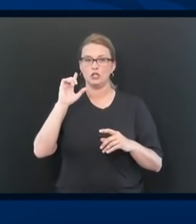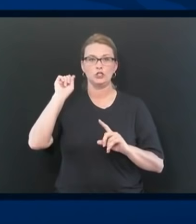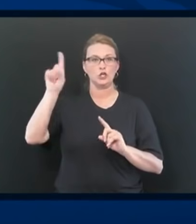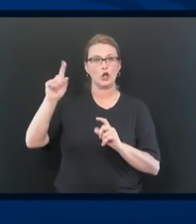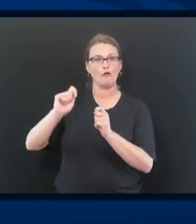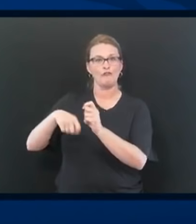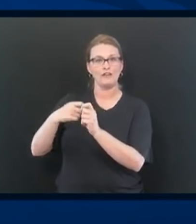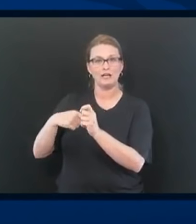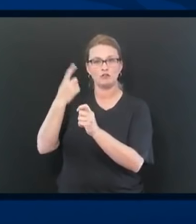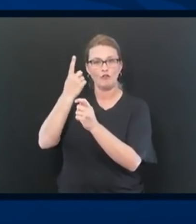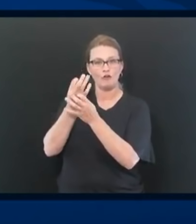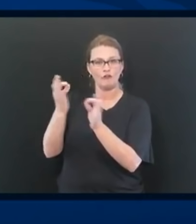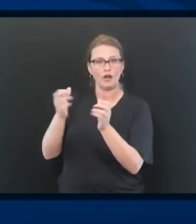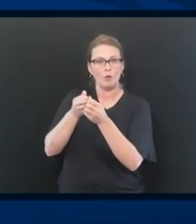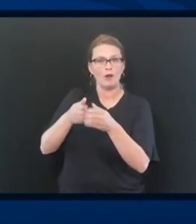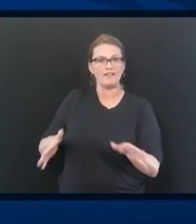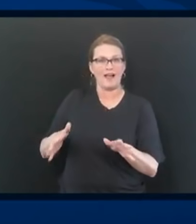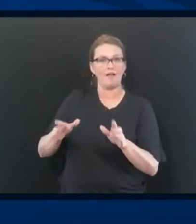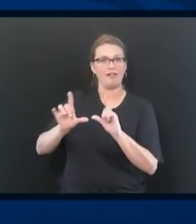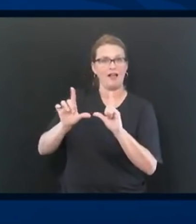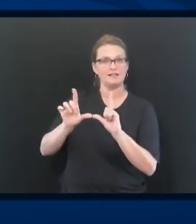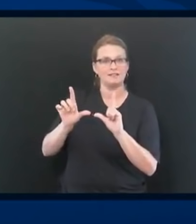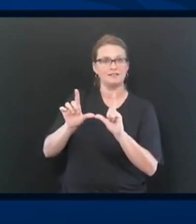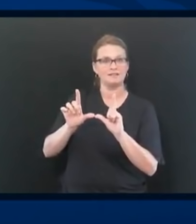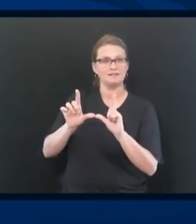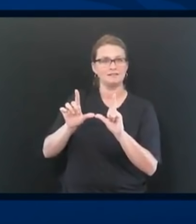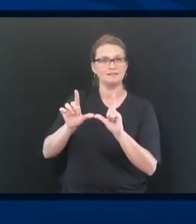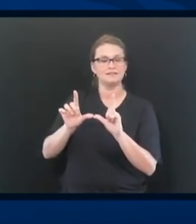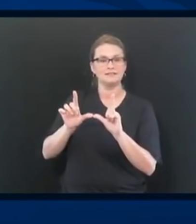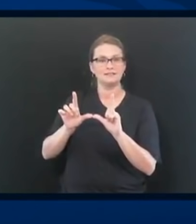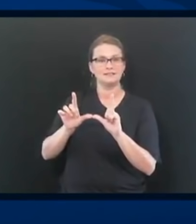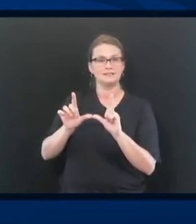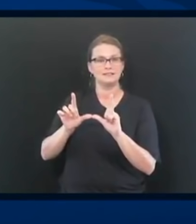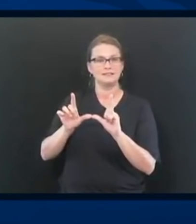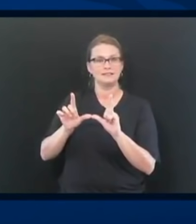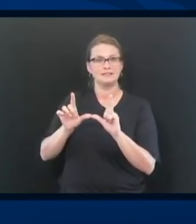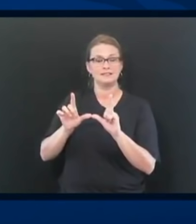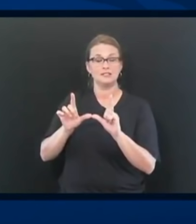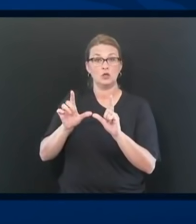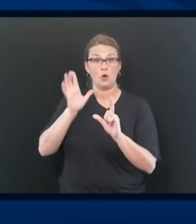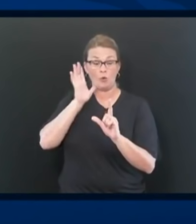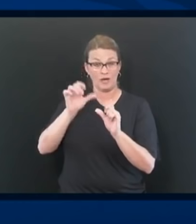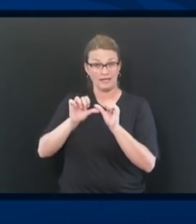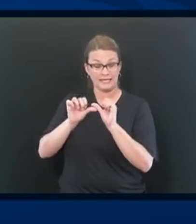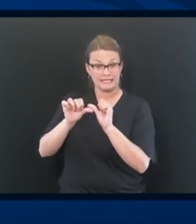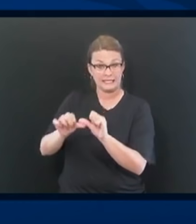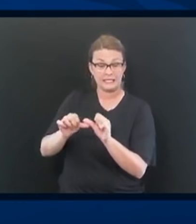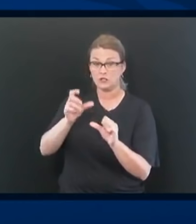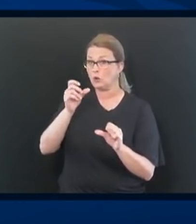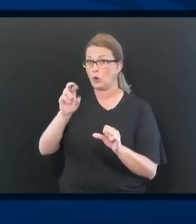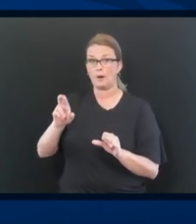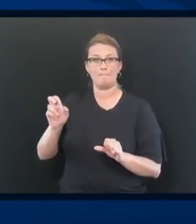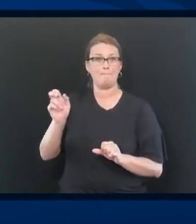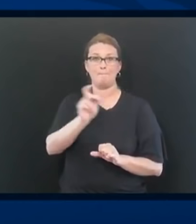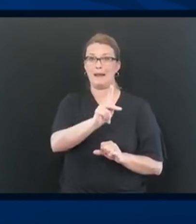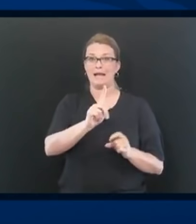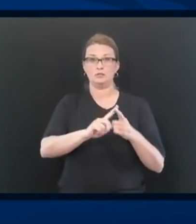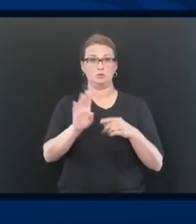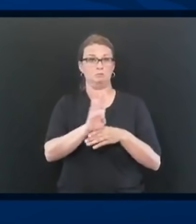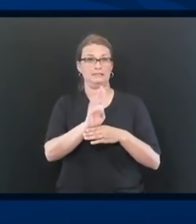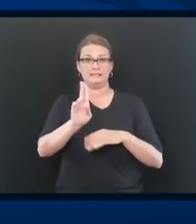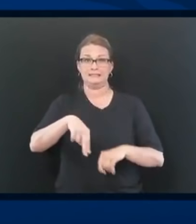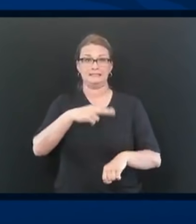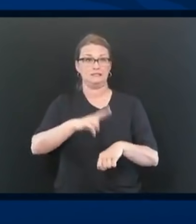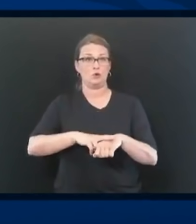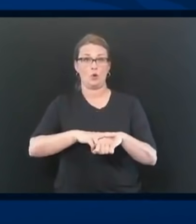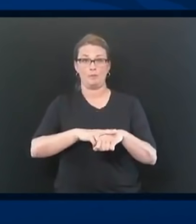leisurely fish. Will that holiday from licenses continue, or will we be back to business as normal as